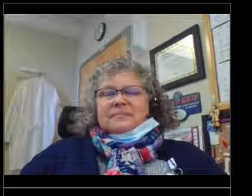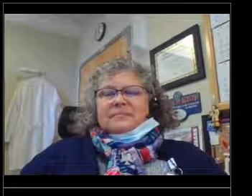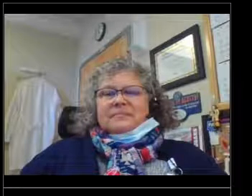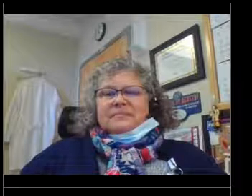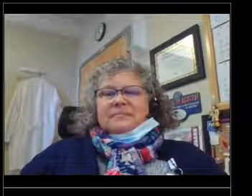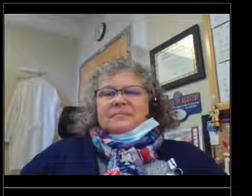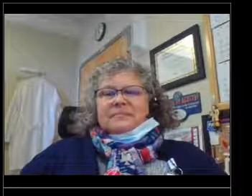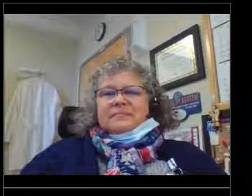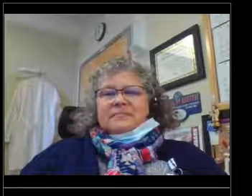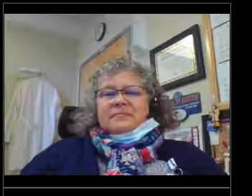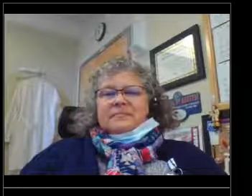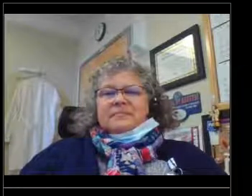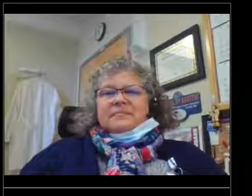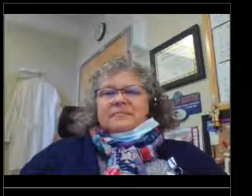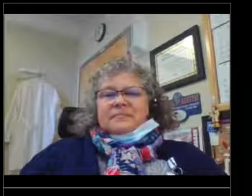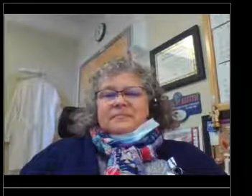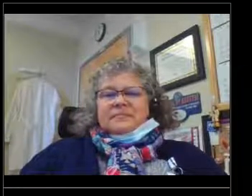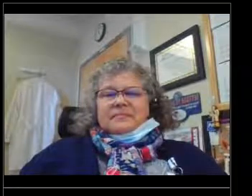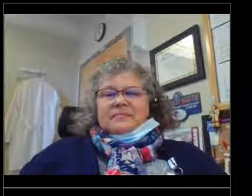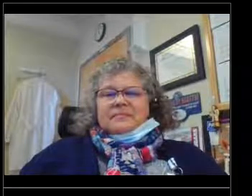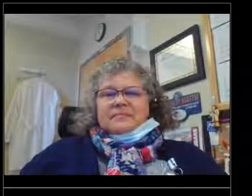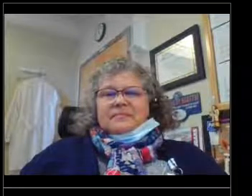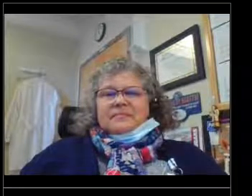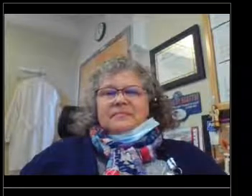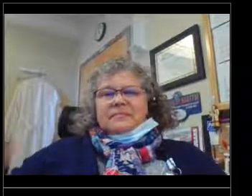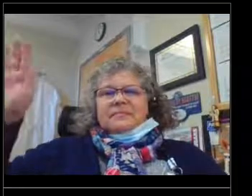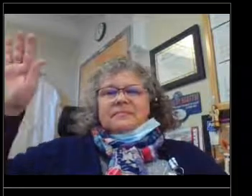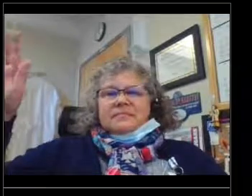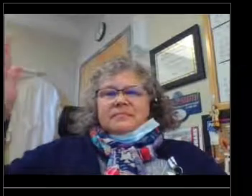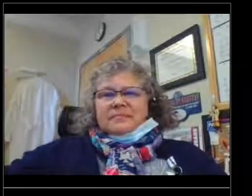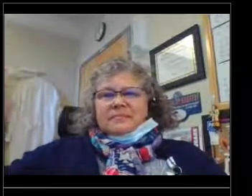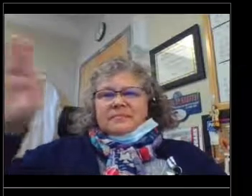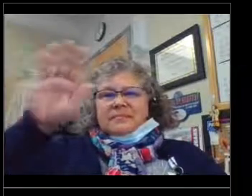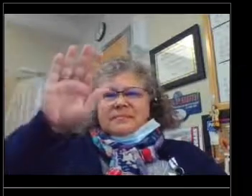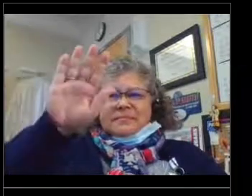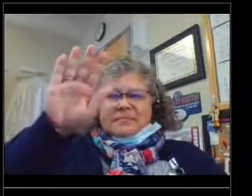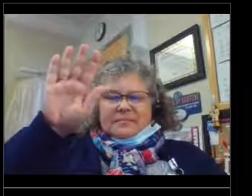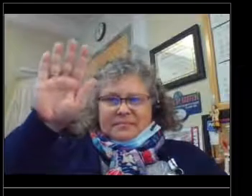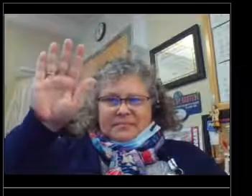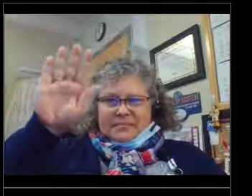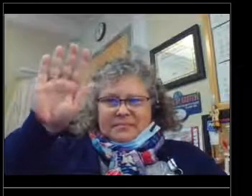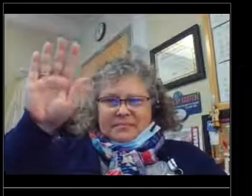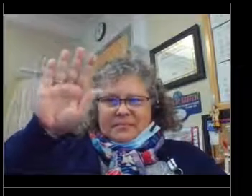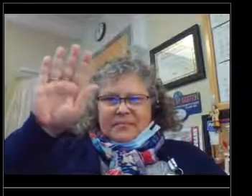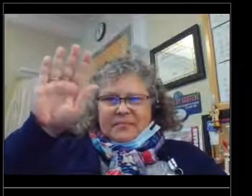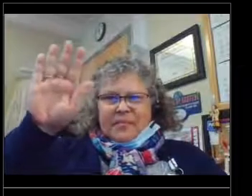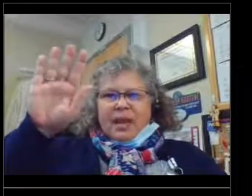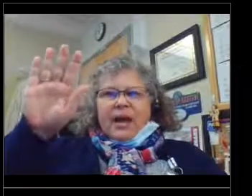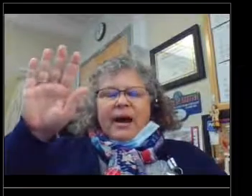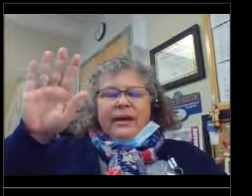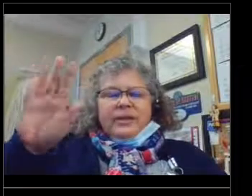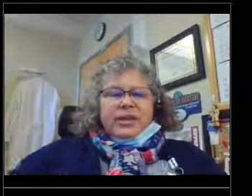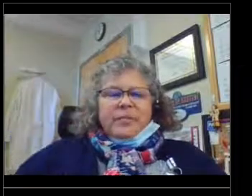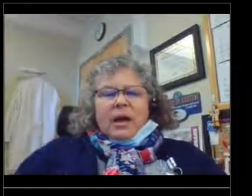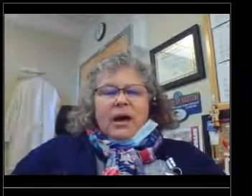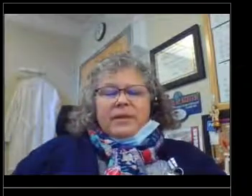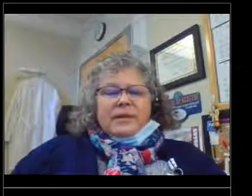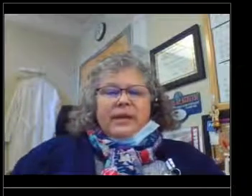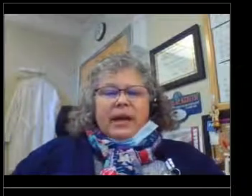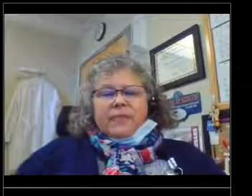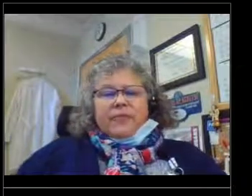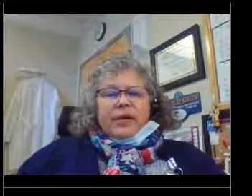person could then say, I don't want to do that. But does anybody else have any other clarifying thoughts about this? I do,